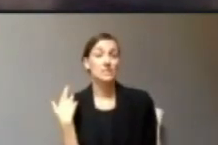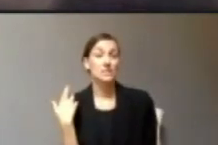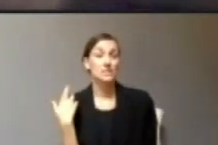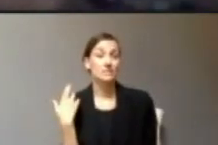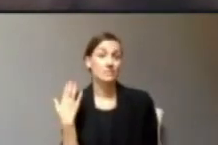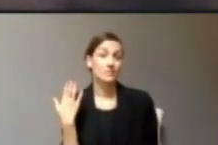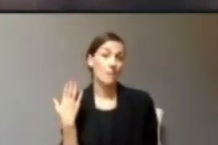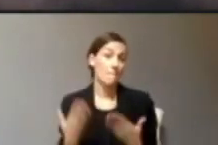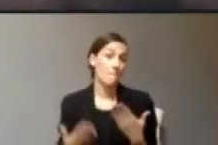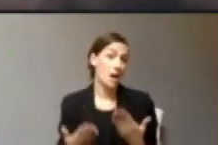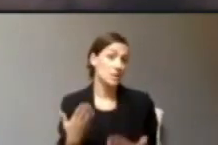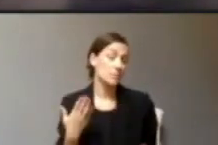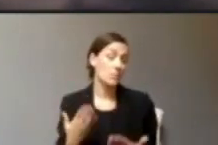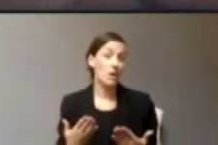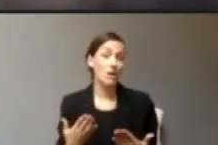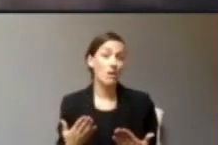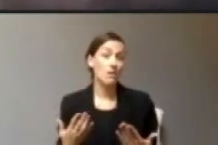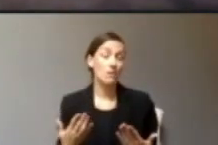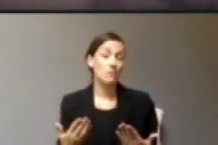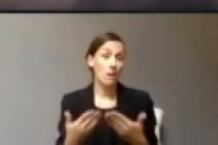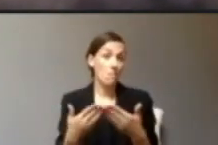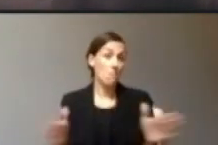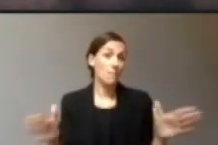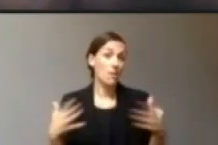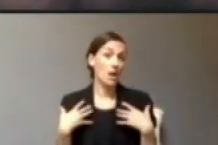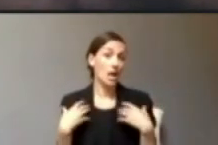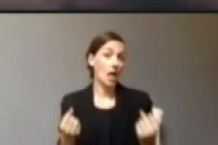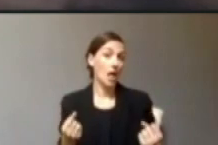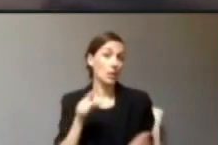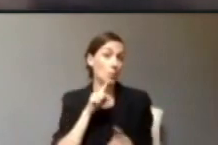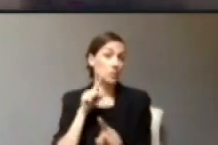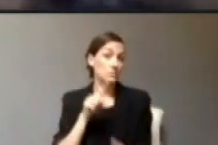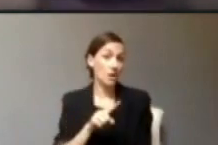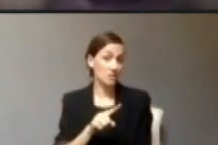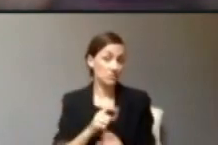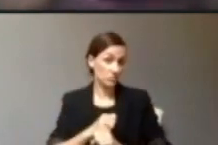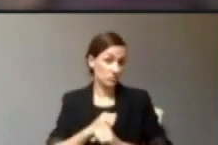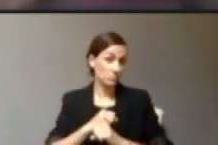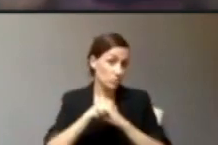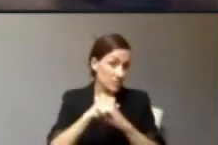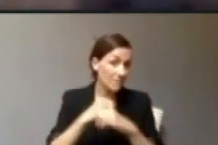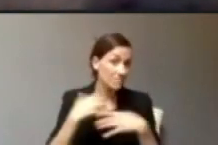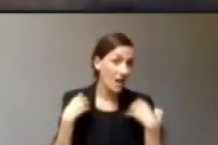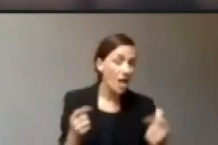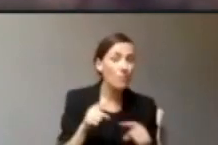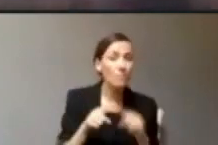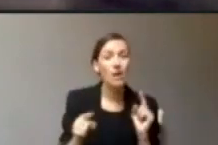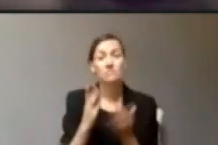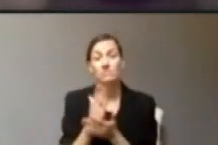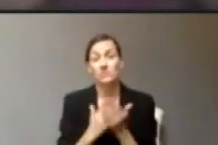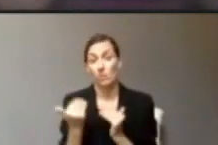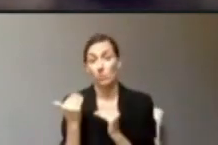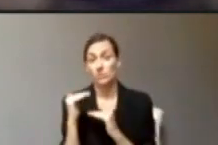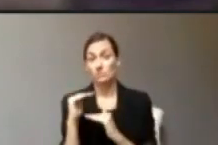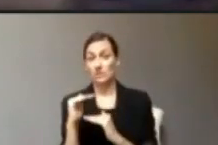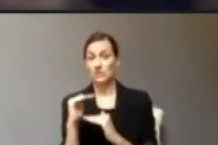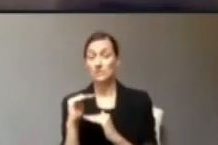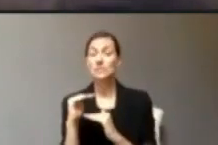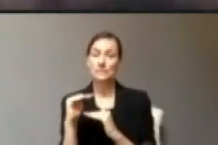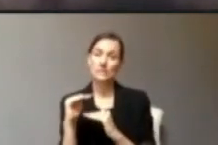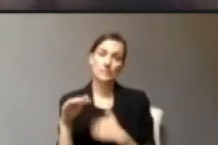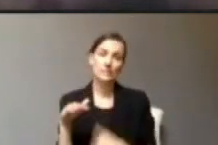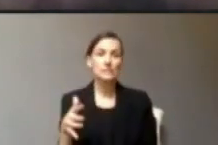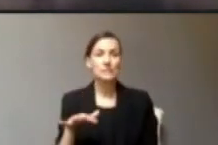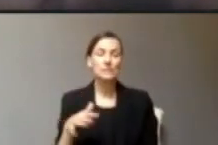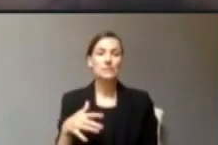possible public health responses, which would be for the purpose of protecting health, but might cause restrictions? Those sorts of questions and